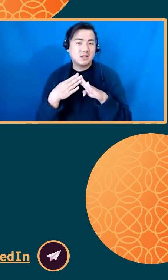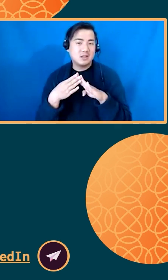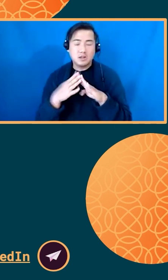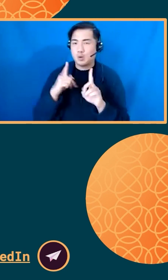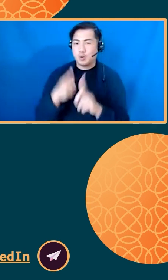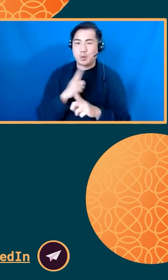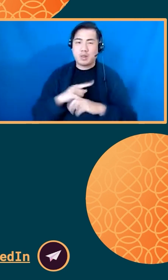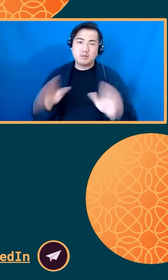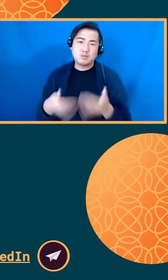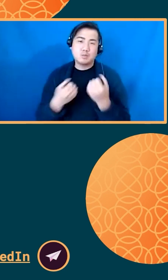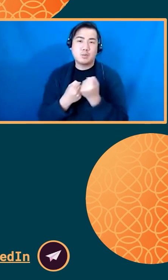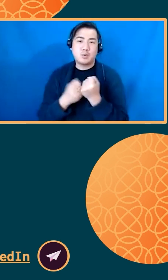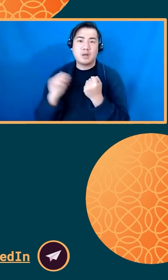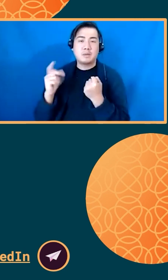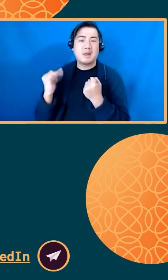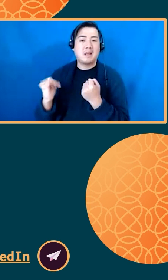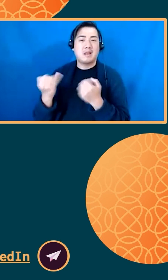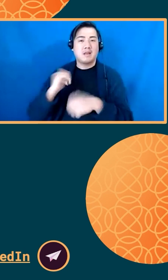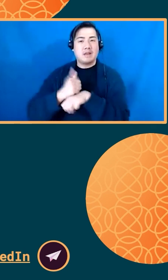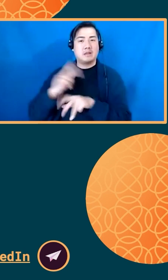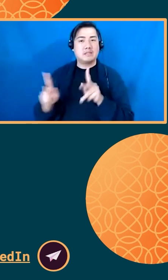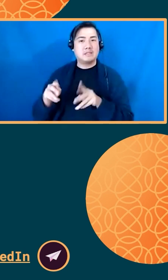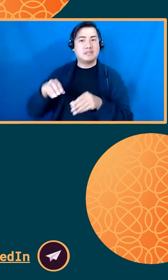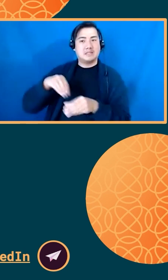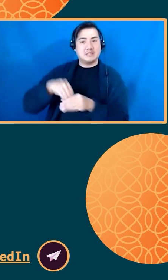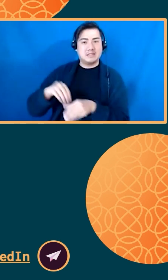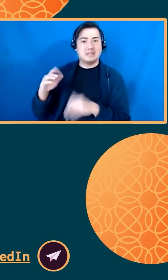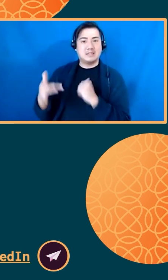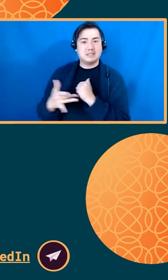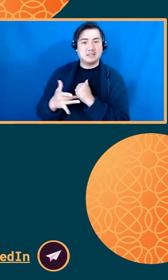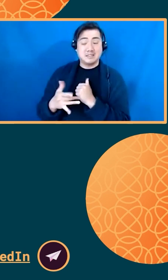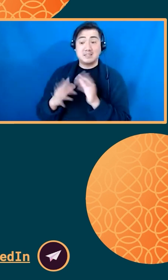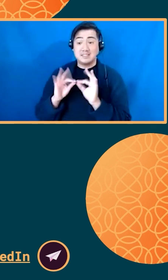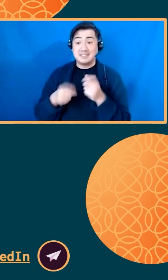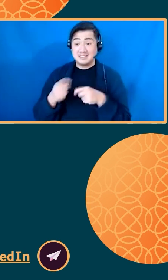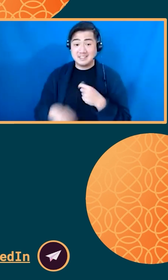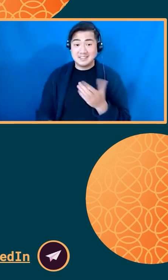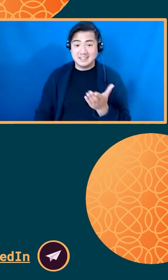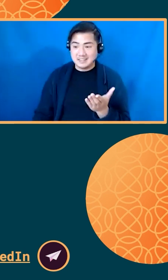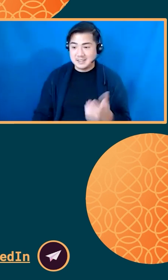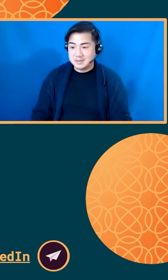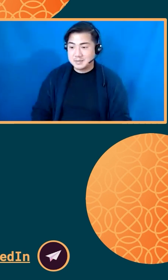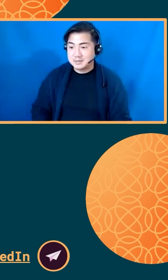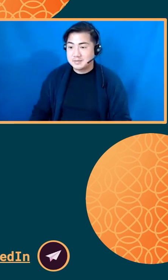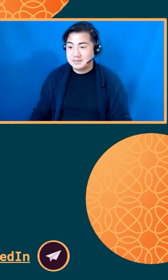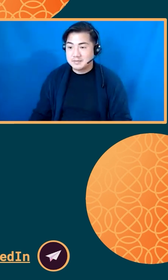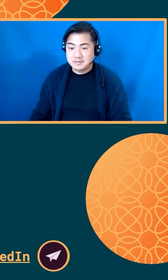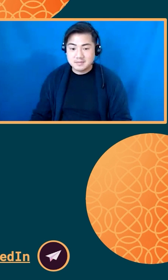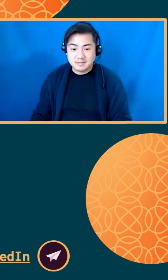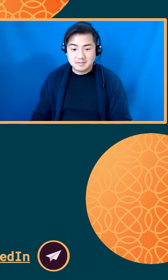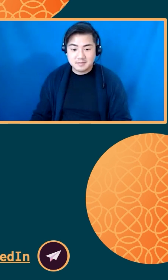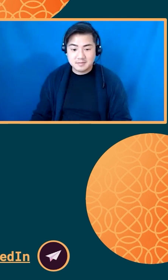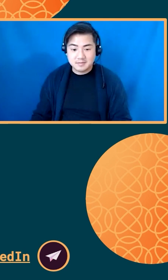AAPI founders within the tech community. Hey, virtual couch, Aparna,